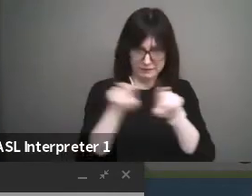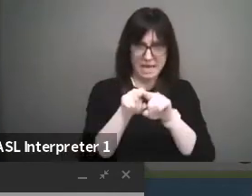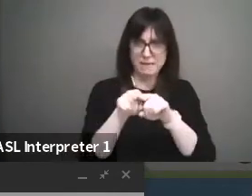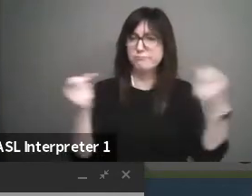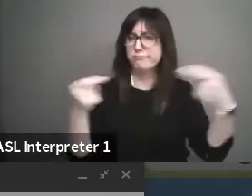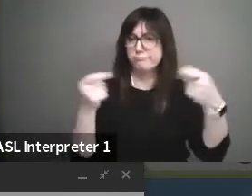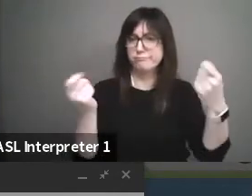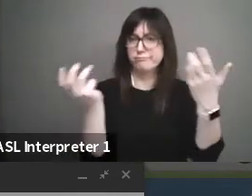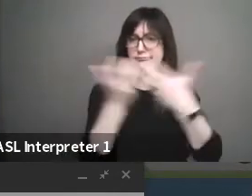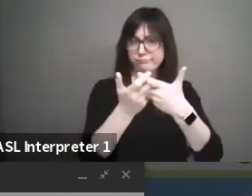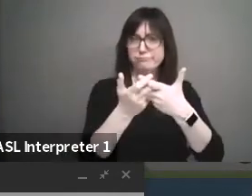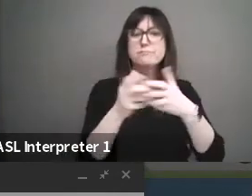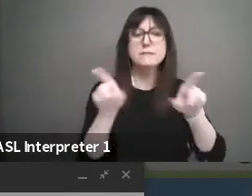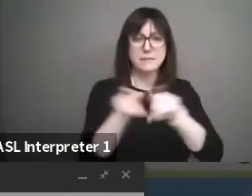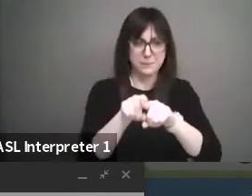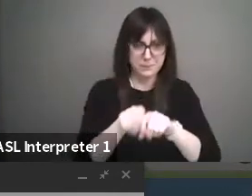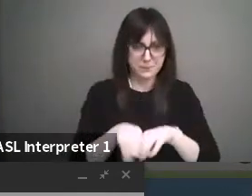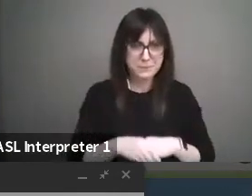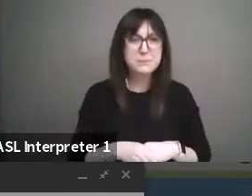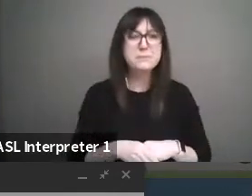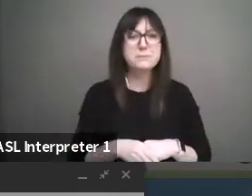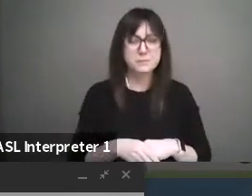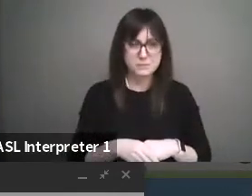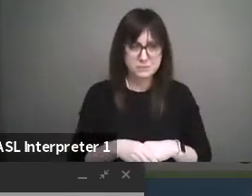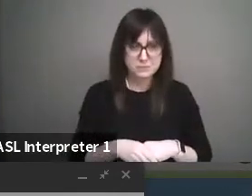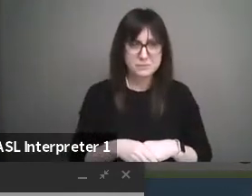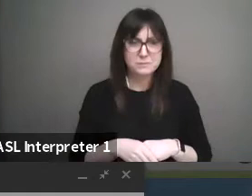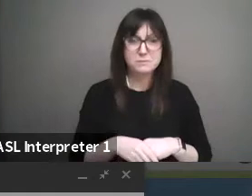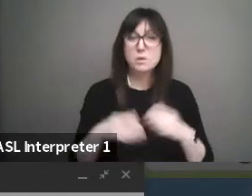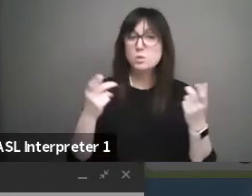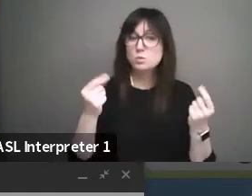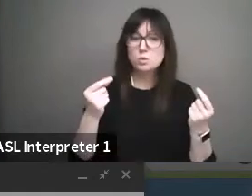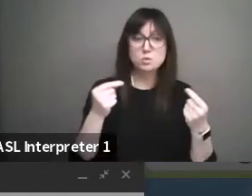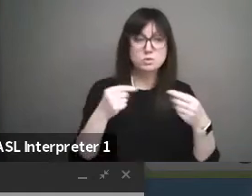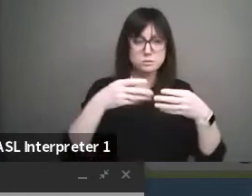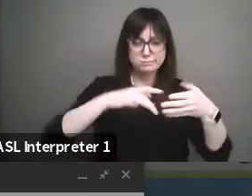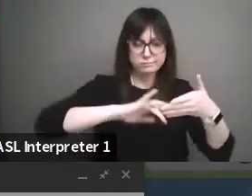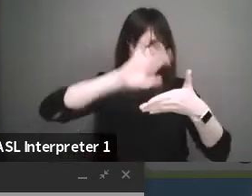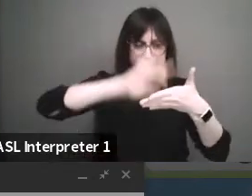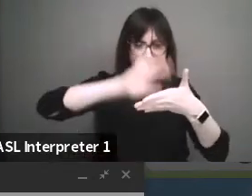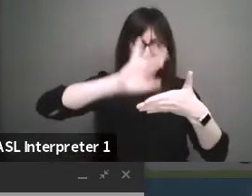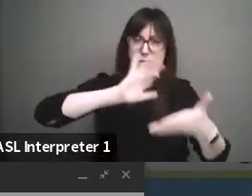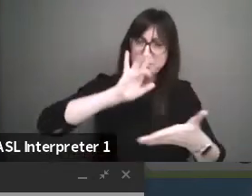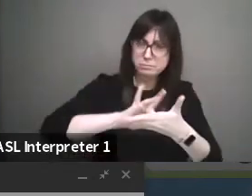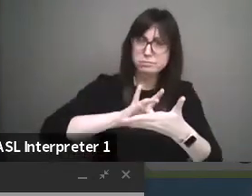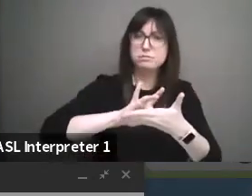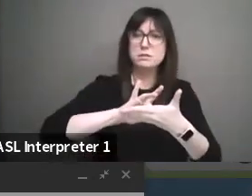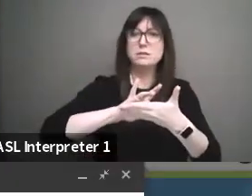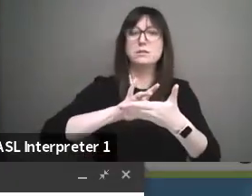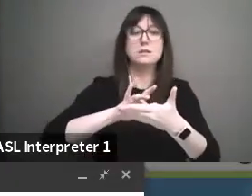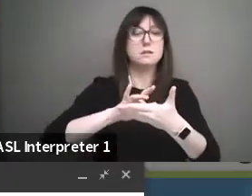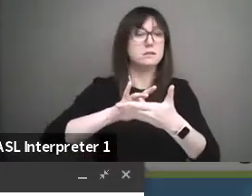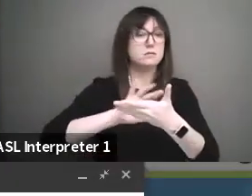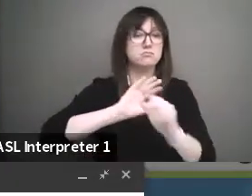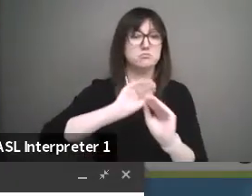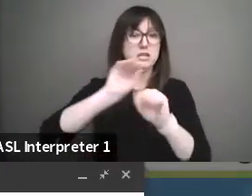the library here too. And it's very simple. All we have to do is select, insert, and your video will